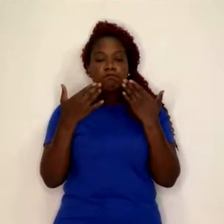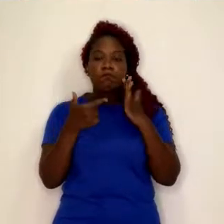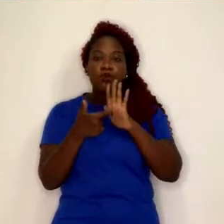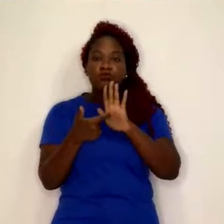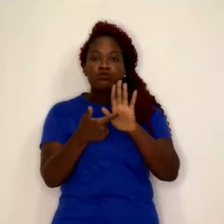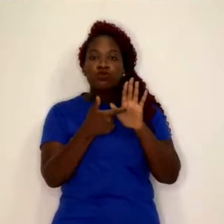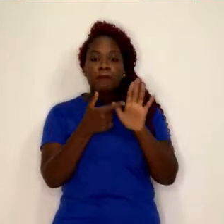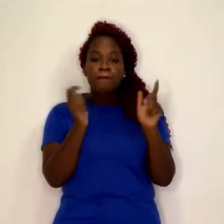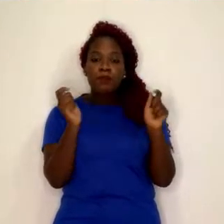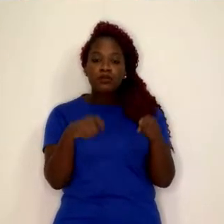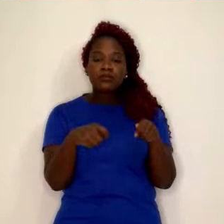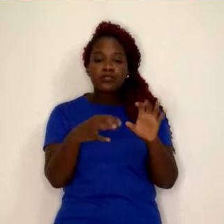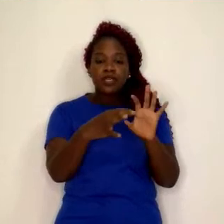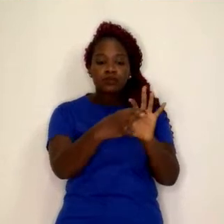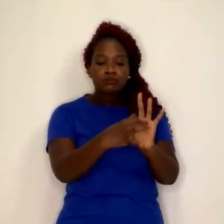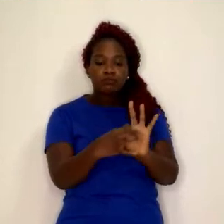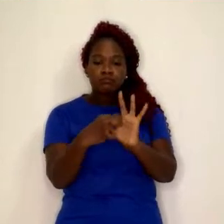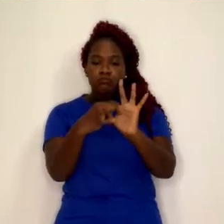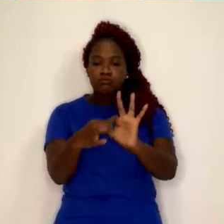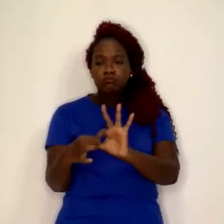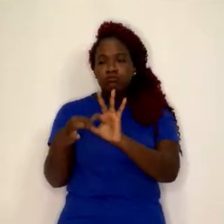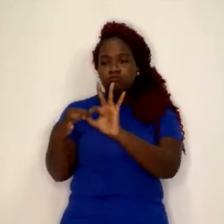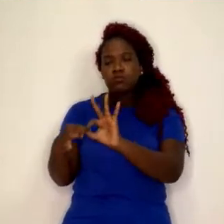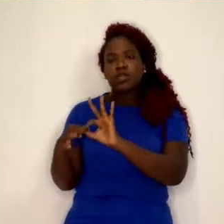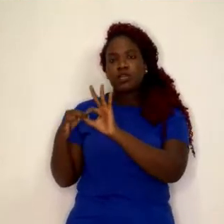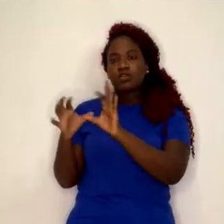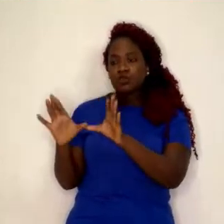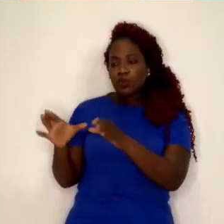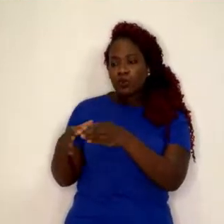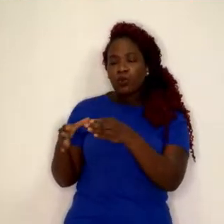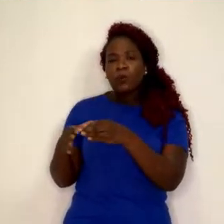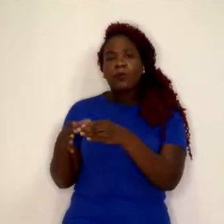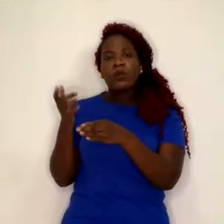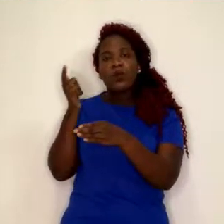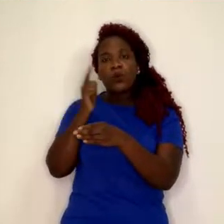demonstrated the possibilities of unity